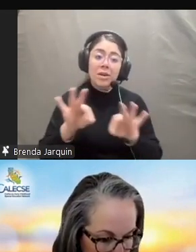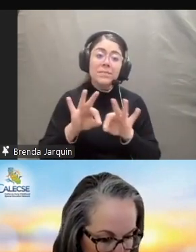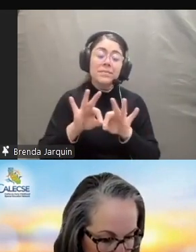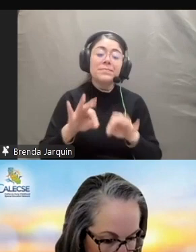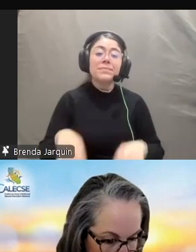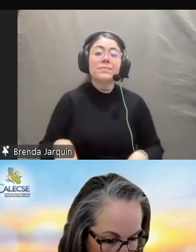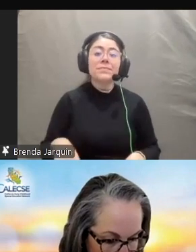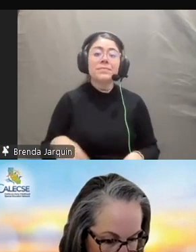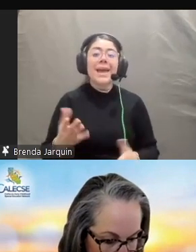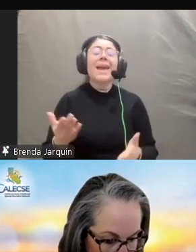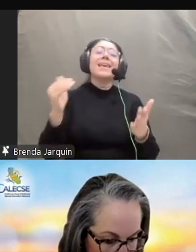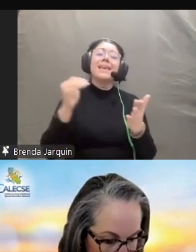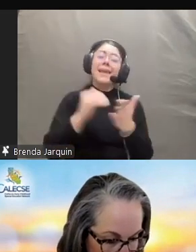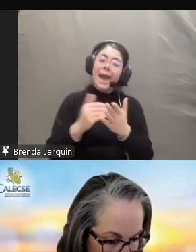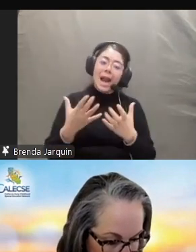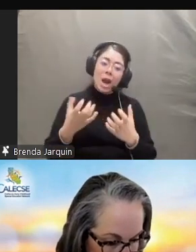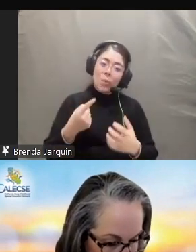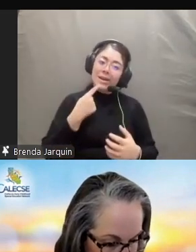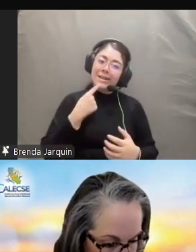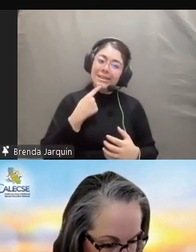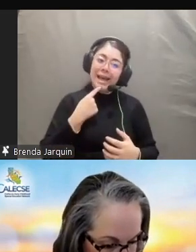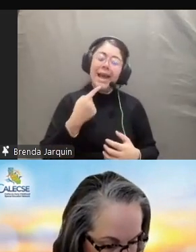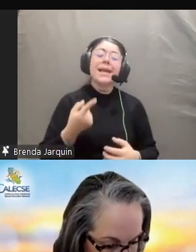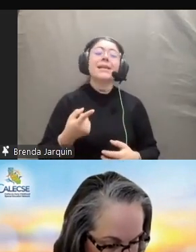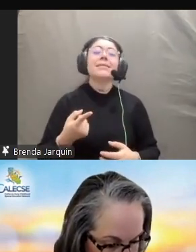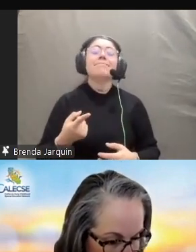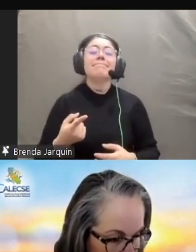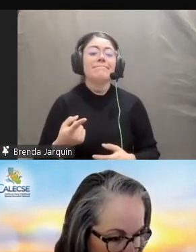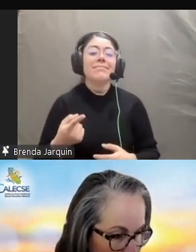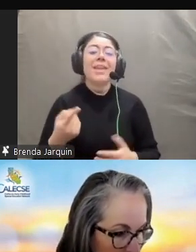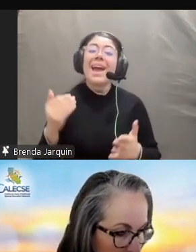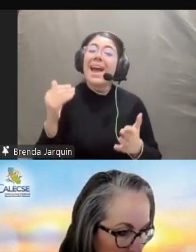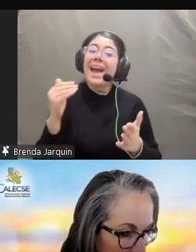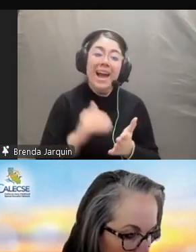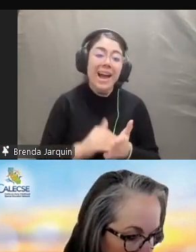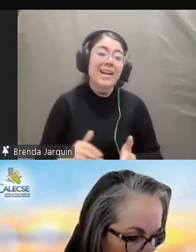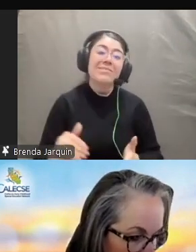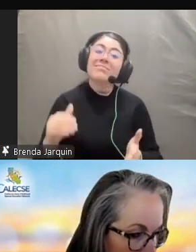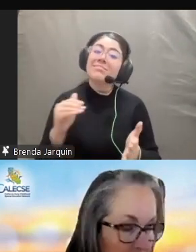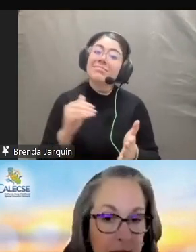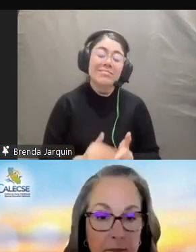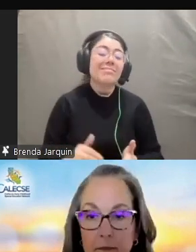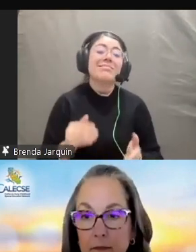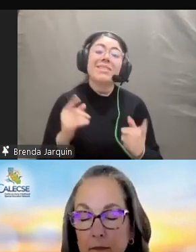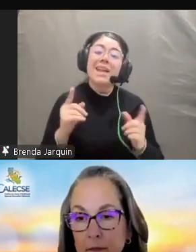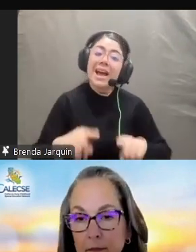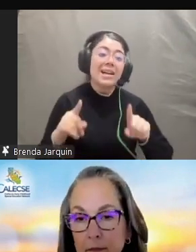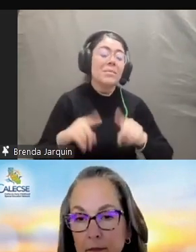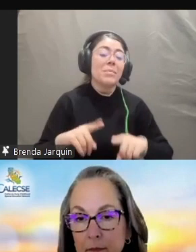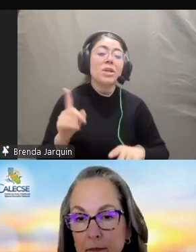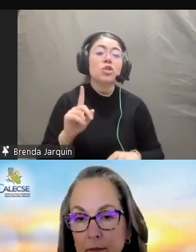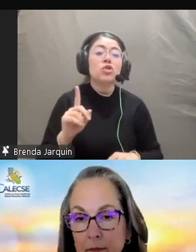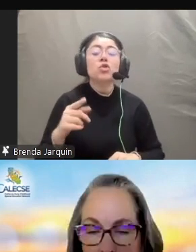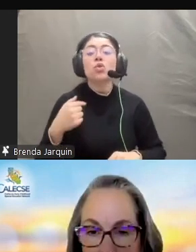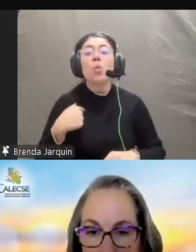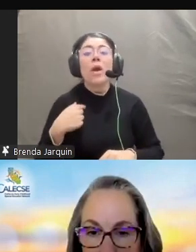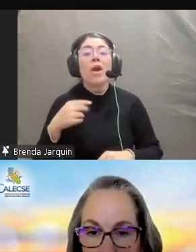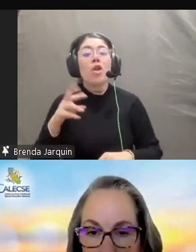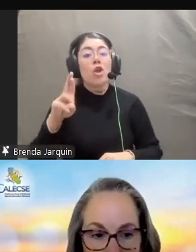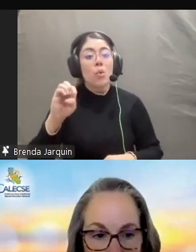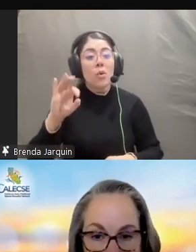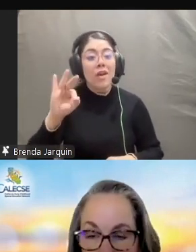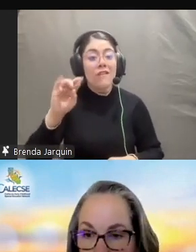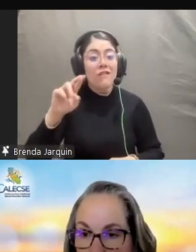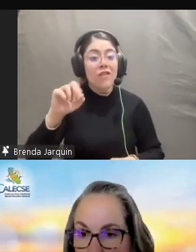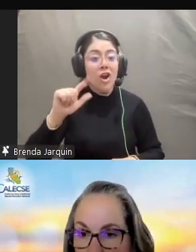hear of. So again, making sure you're having that communication. On the my right side is